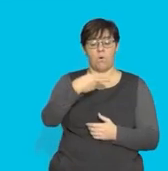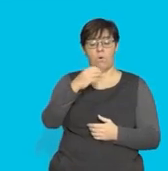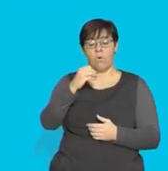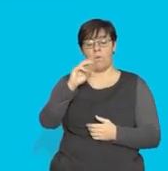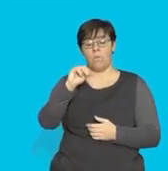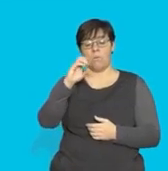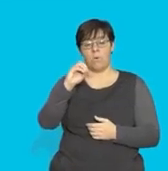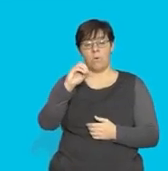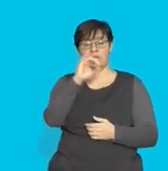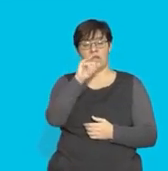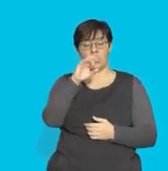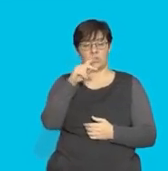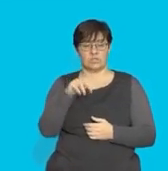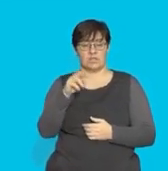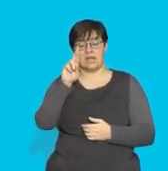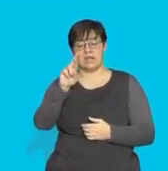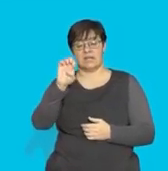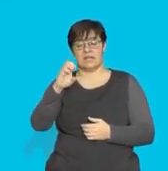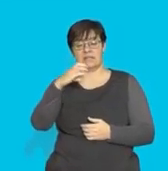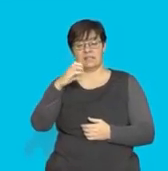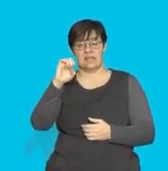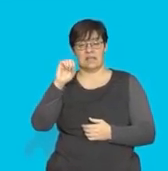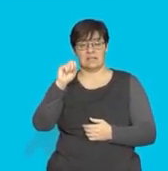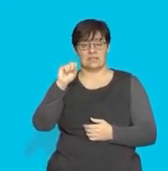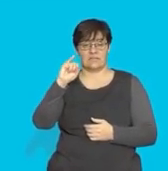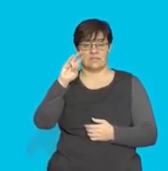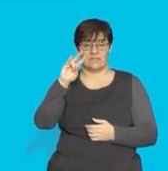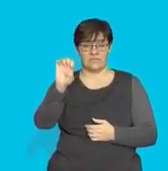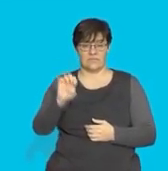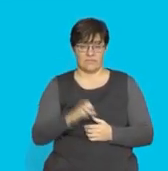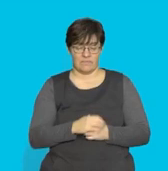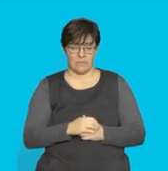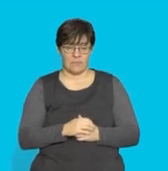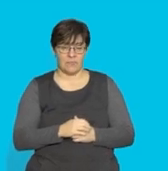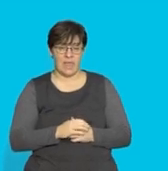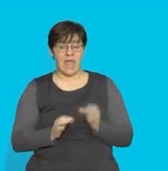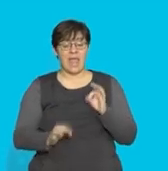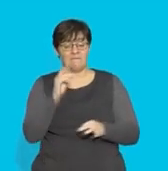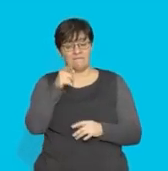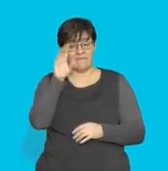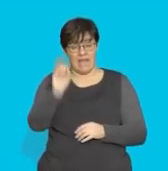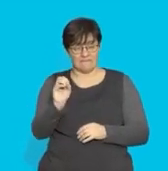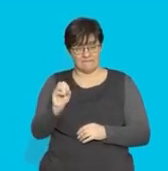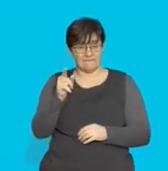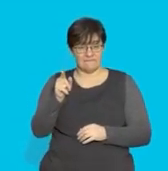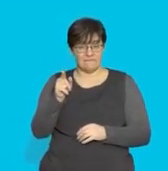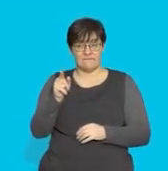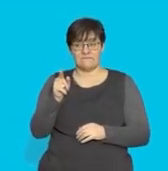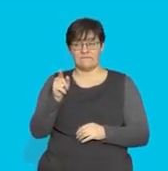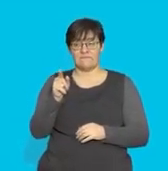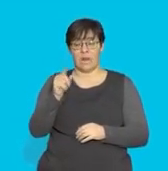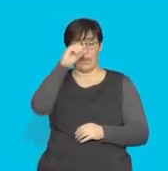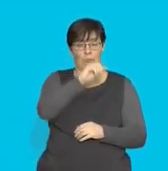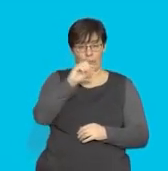or homozygous recessive, because you've got to know that when an individual has these recessive